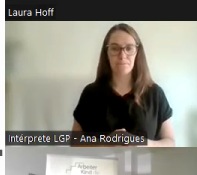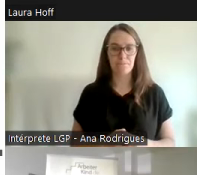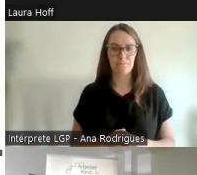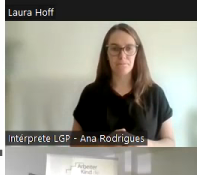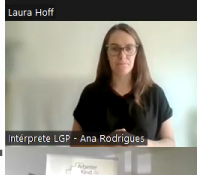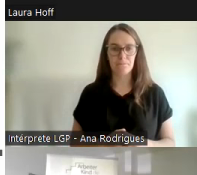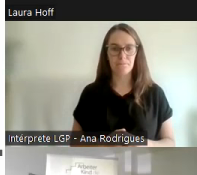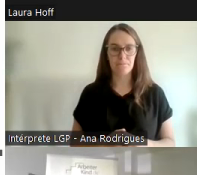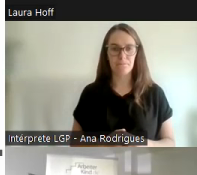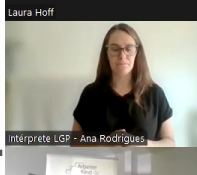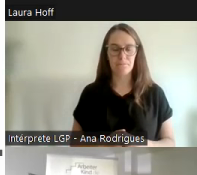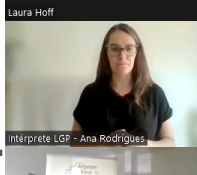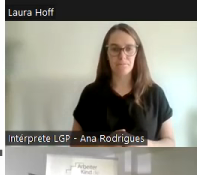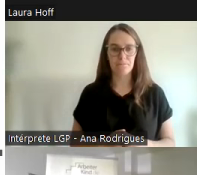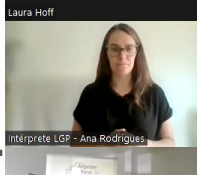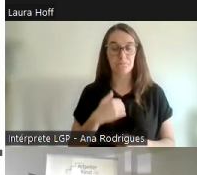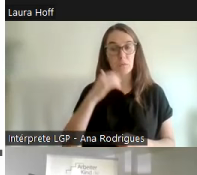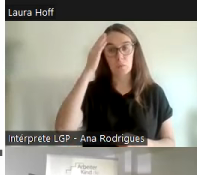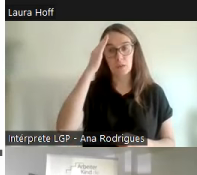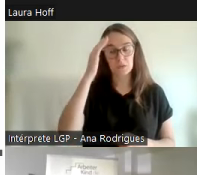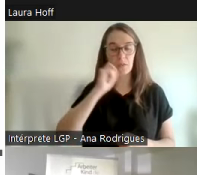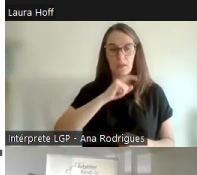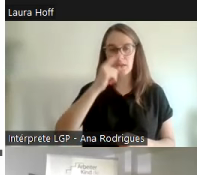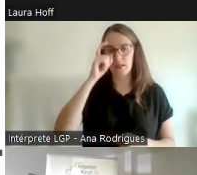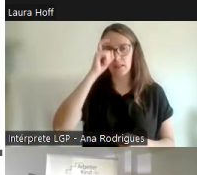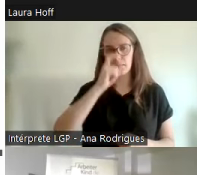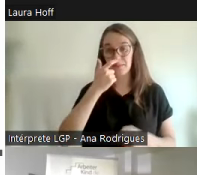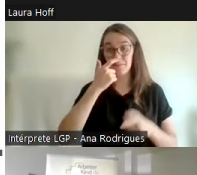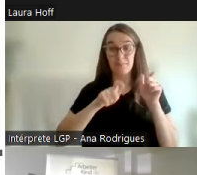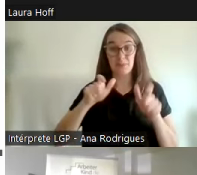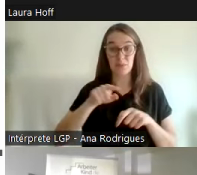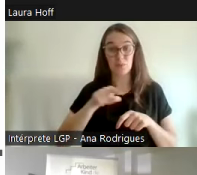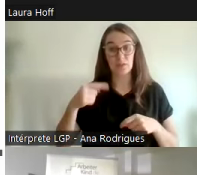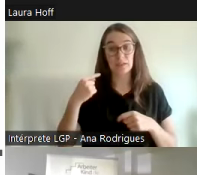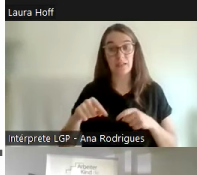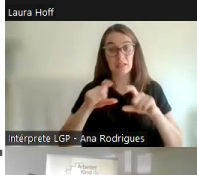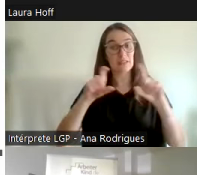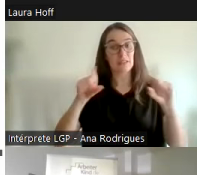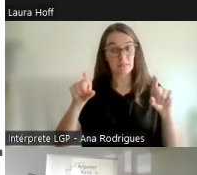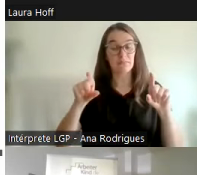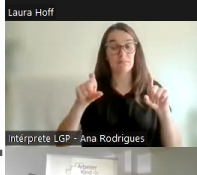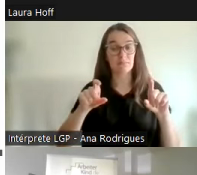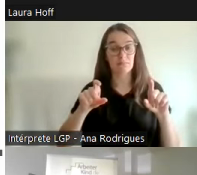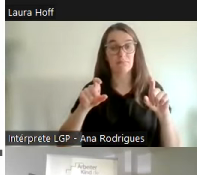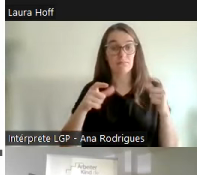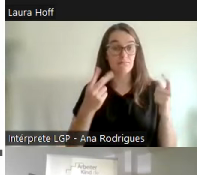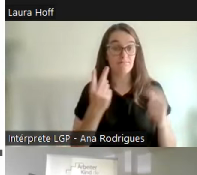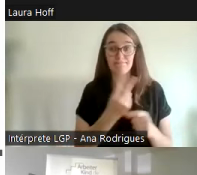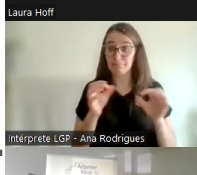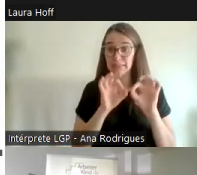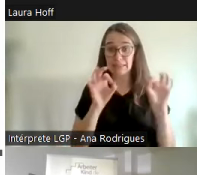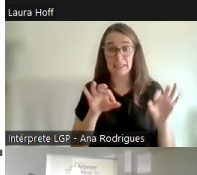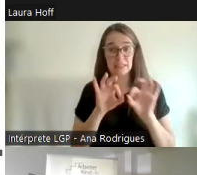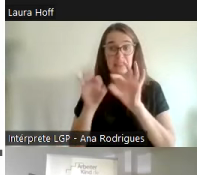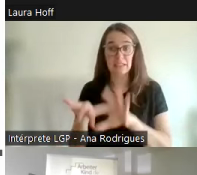And yeah, I think we have to keep in mind that these are people who have high school diplomas, so they are equally smart, equally qualified,